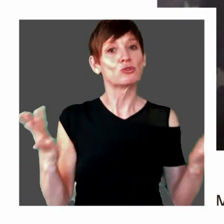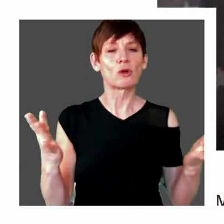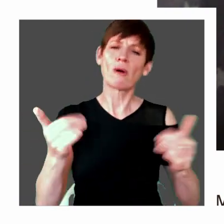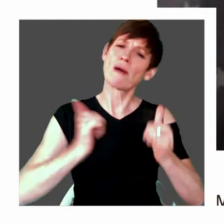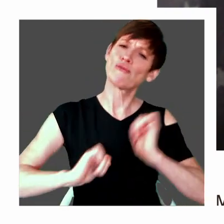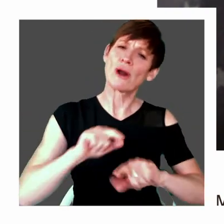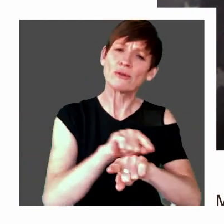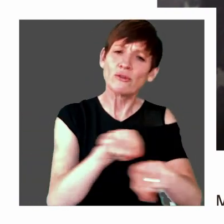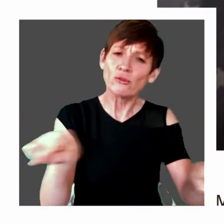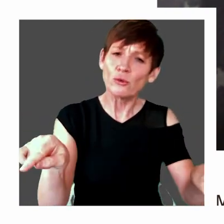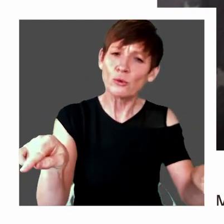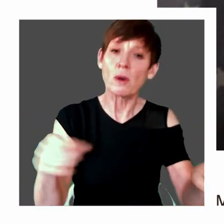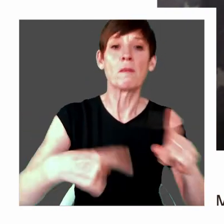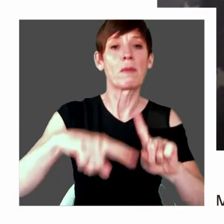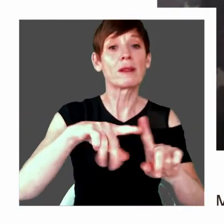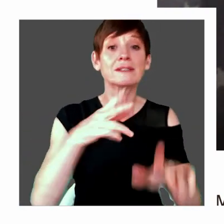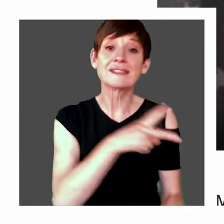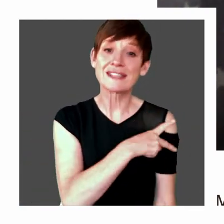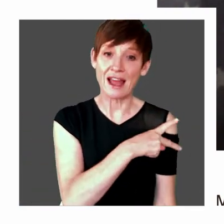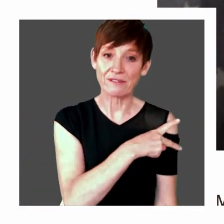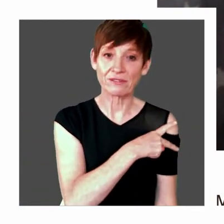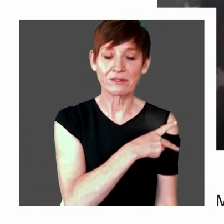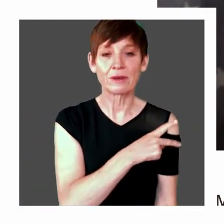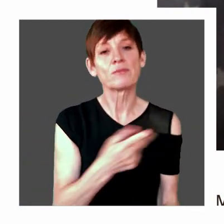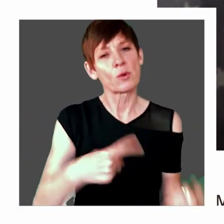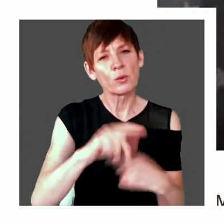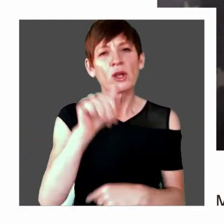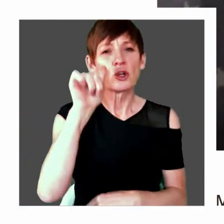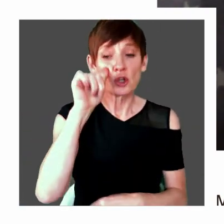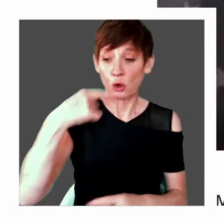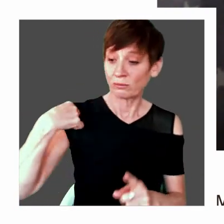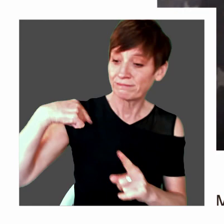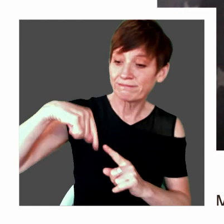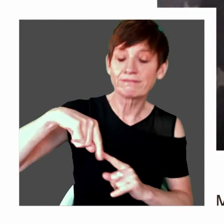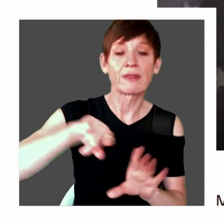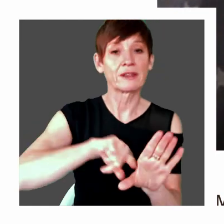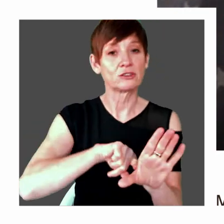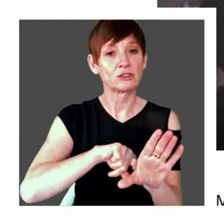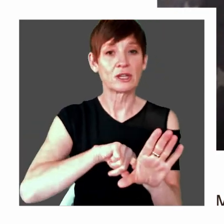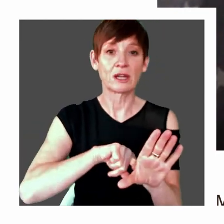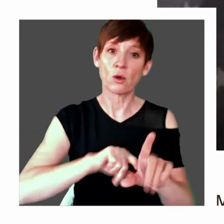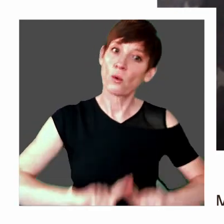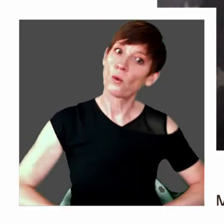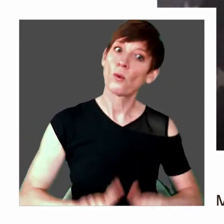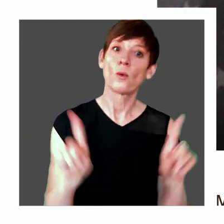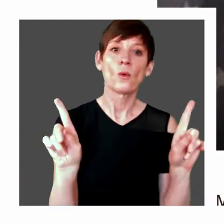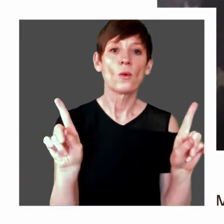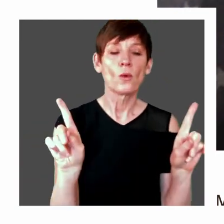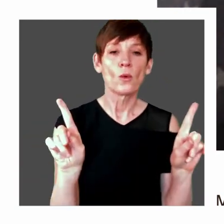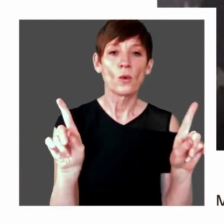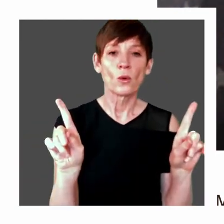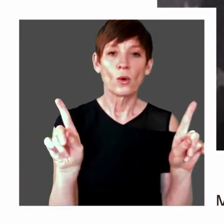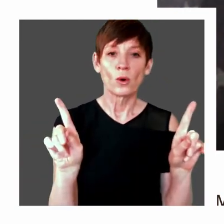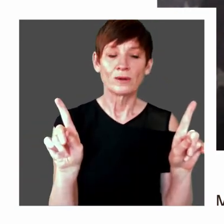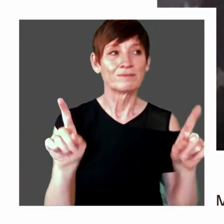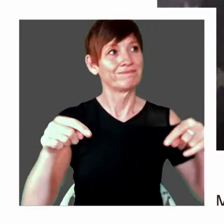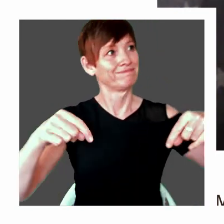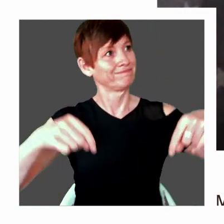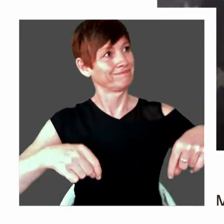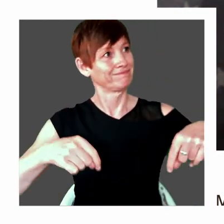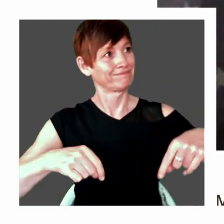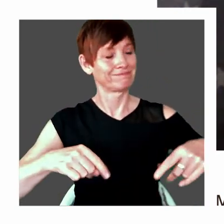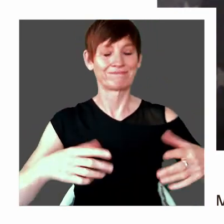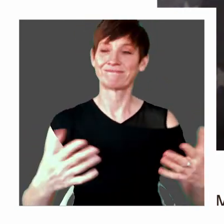school. Obviously, we recognize this year has been unprecedented, and the current context is one that when